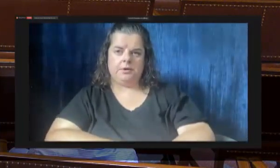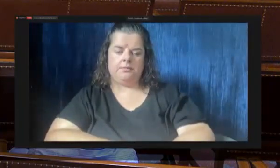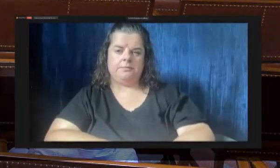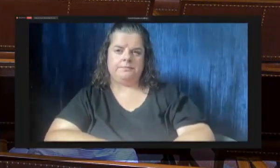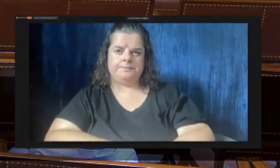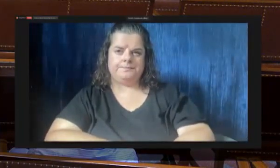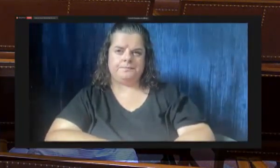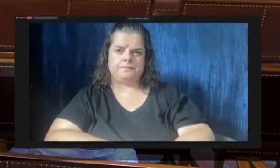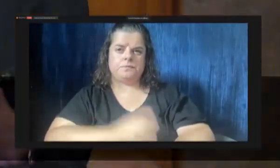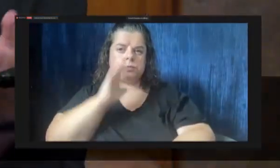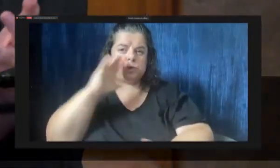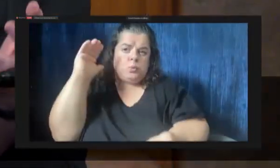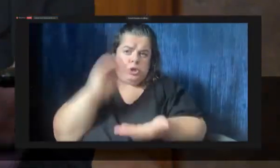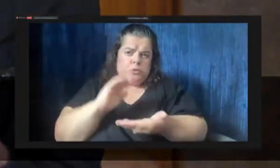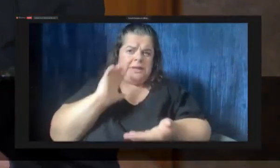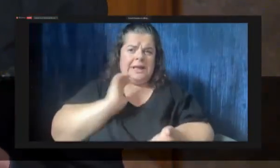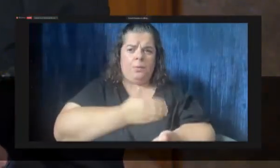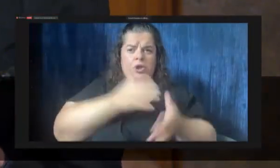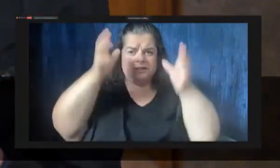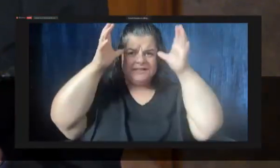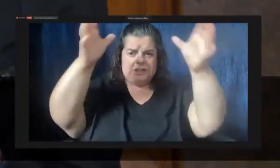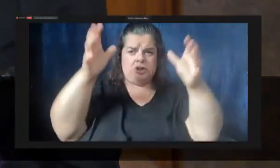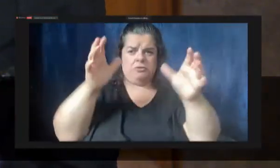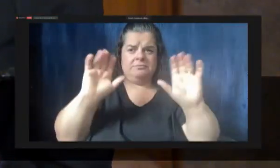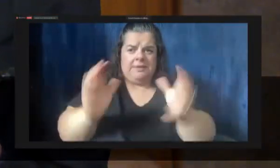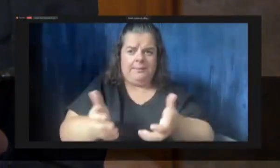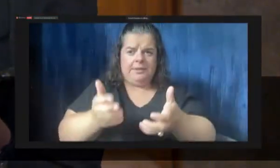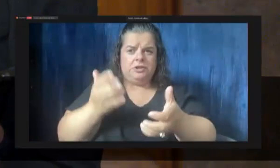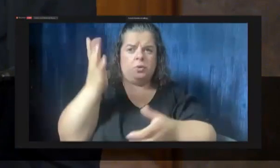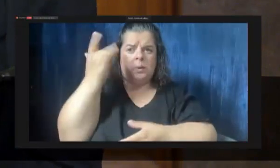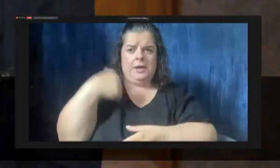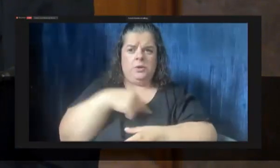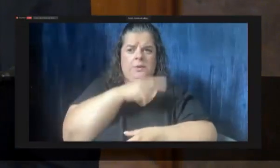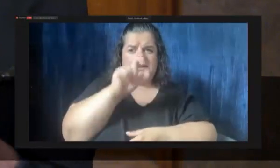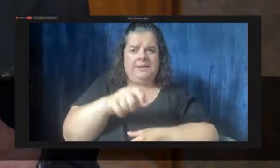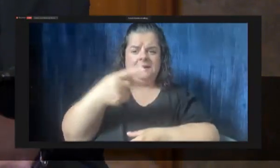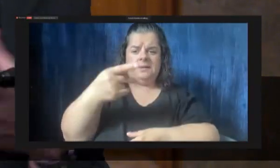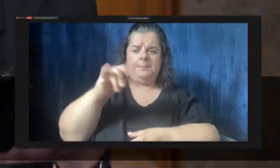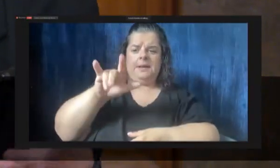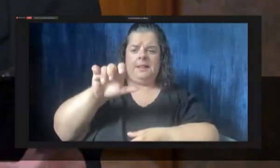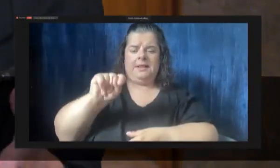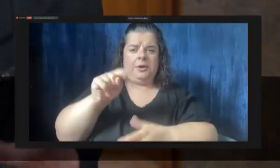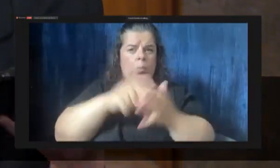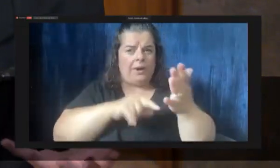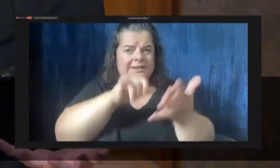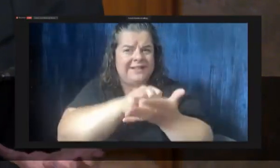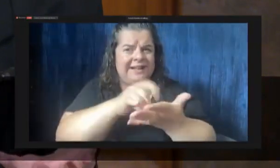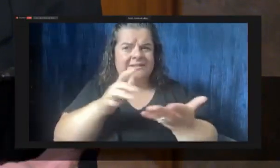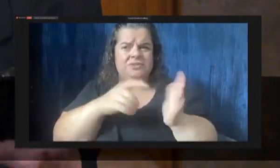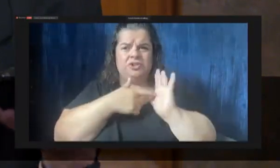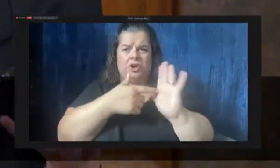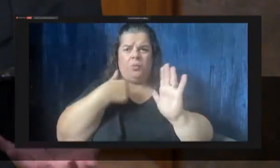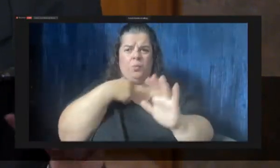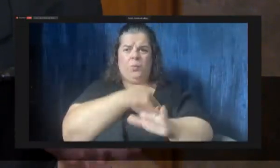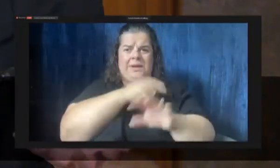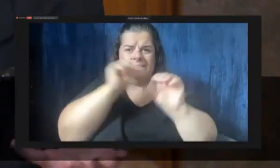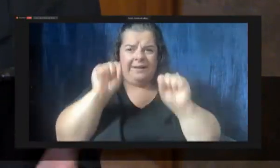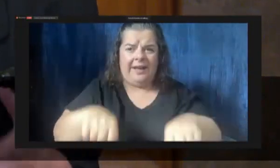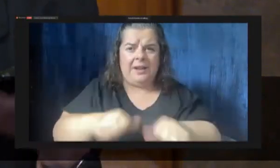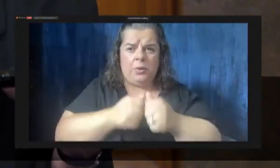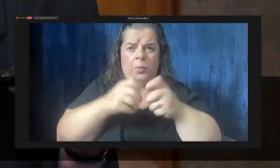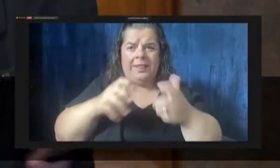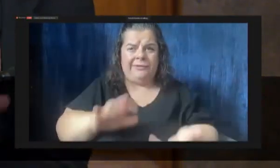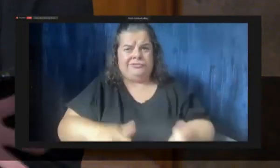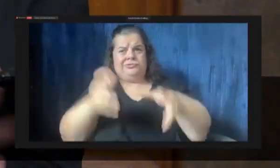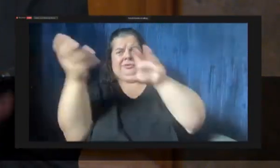reduce our deer population. So why do we need the pilot? And then what is the pilot, right? Is it to show that we can do this without screwing it up?